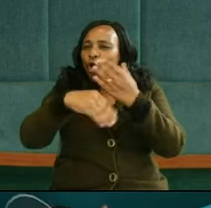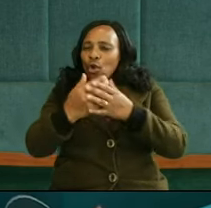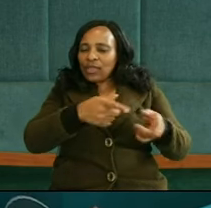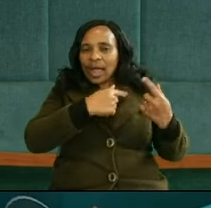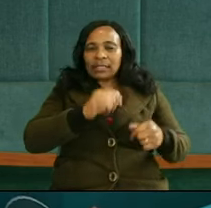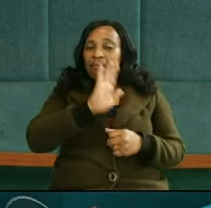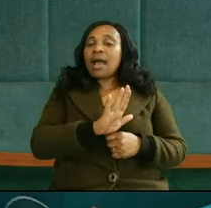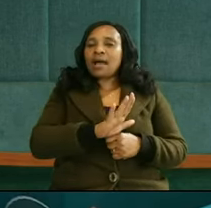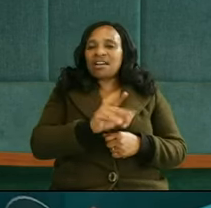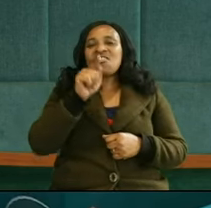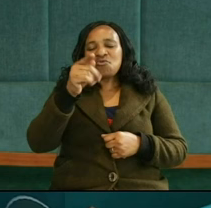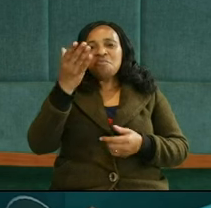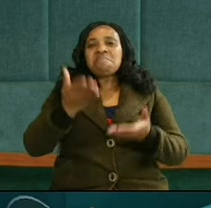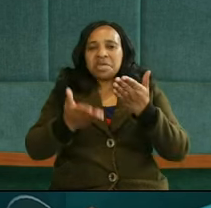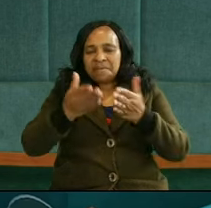may.'